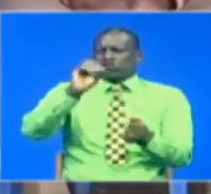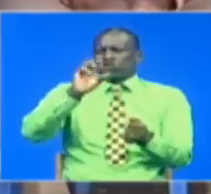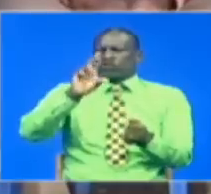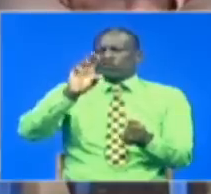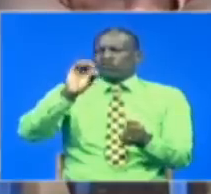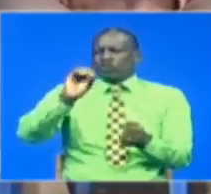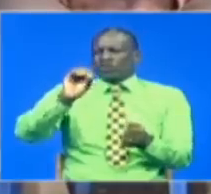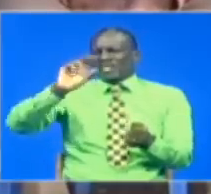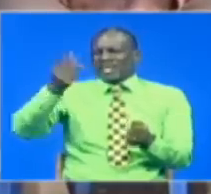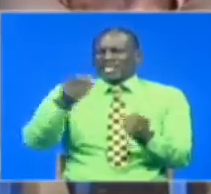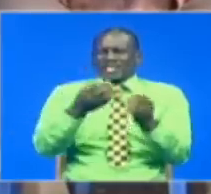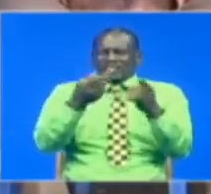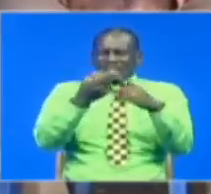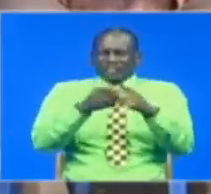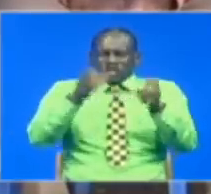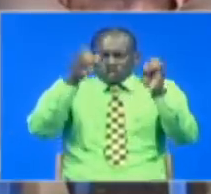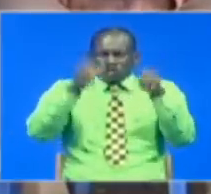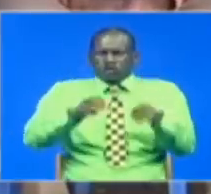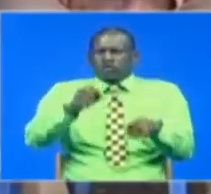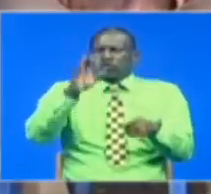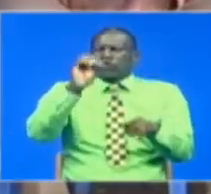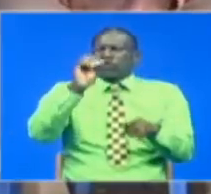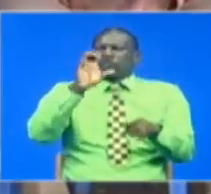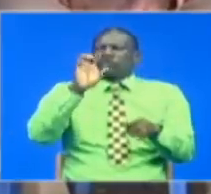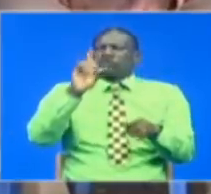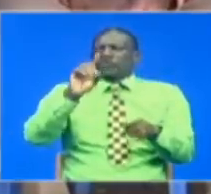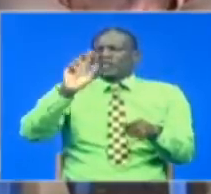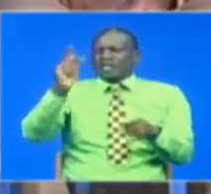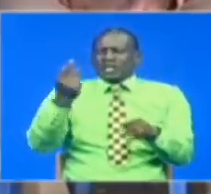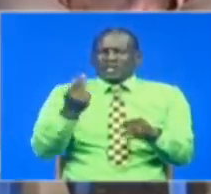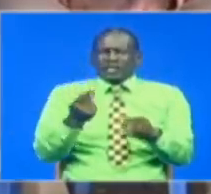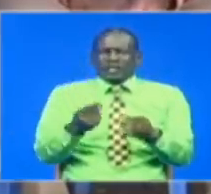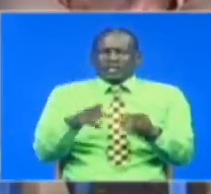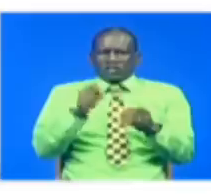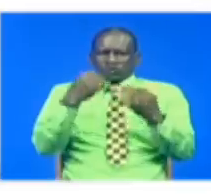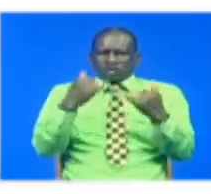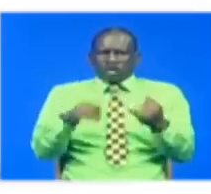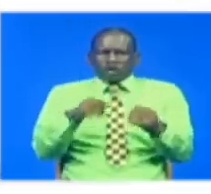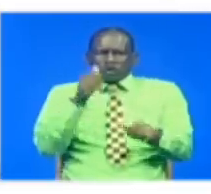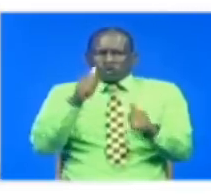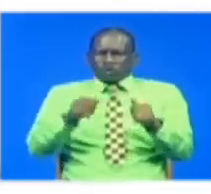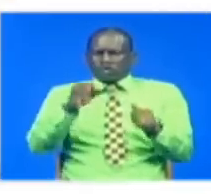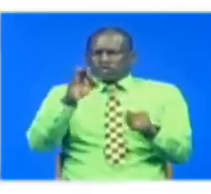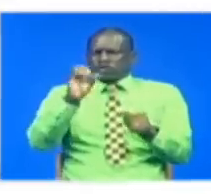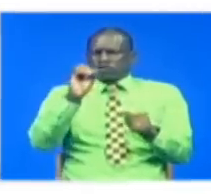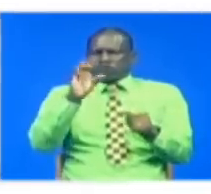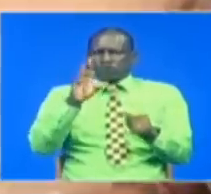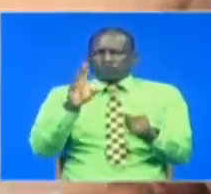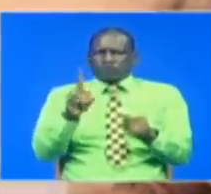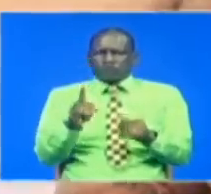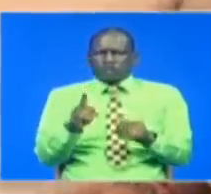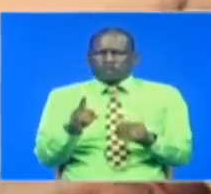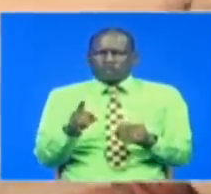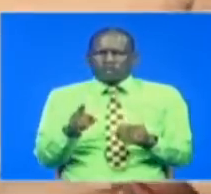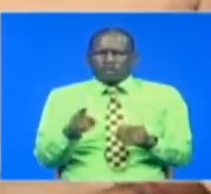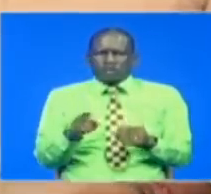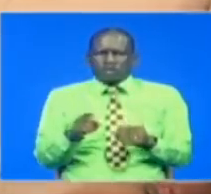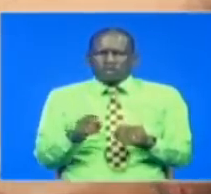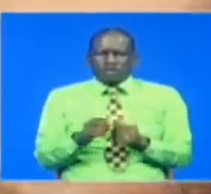Kenya. What piece of Ford will Kalwale take home with him this time around? It is not that I'm a mad man.